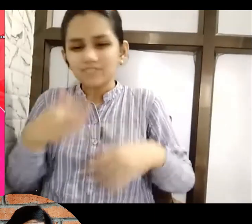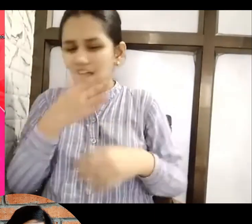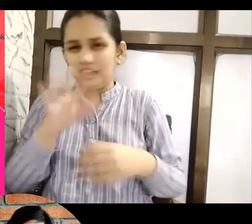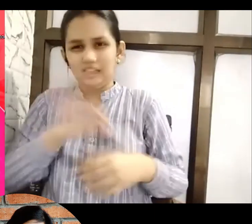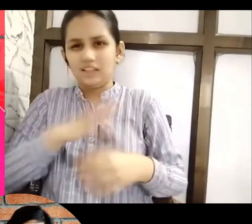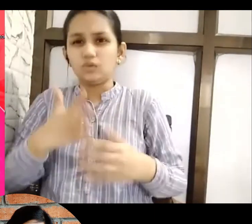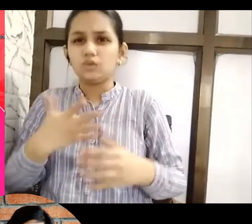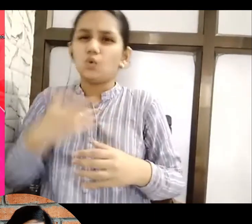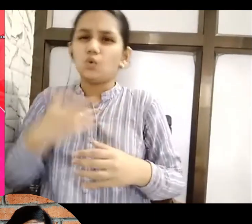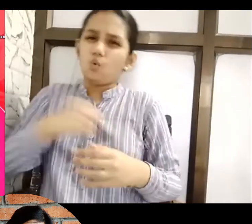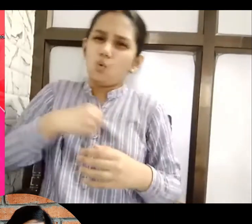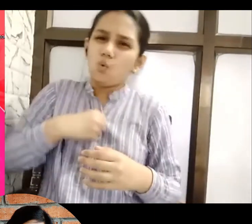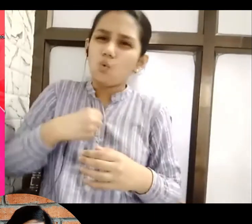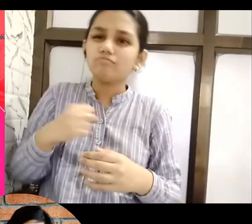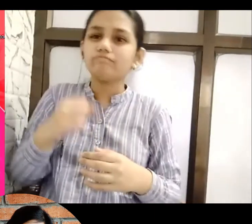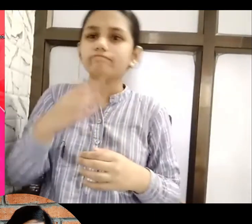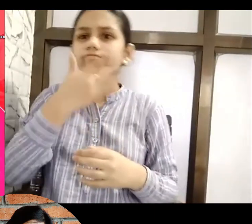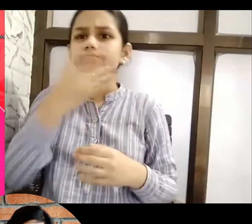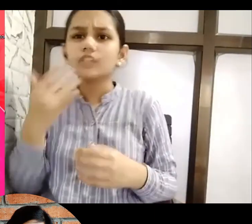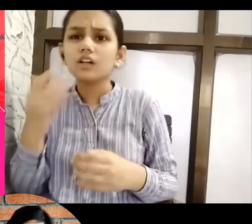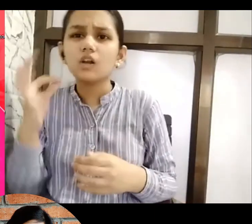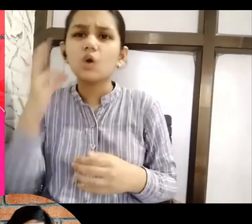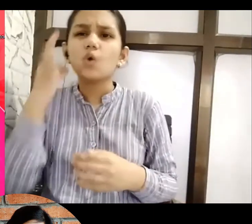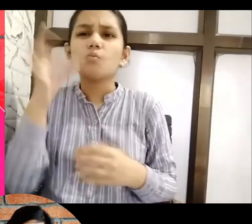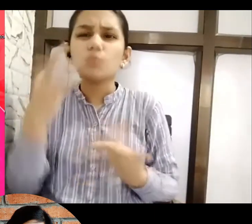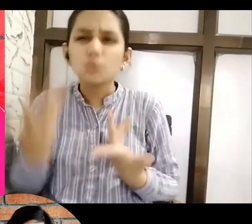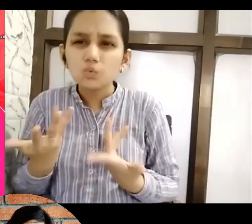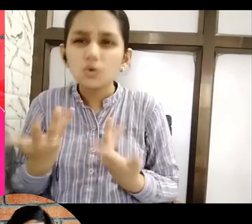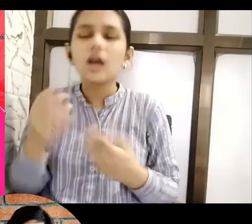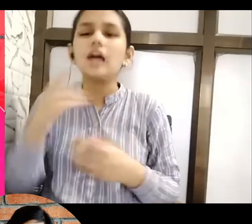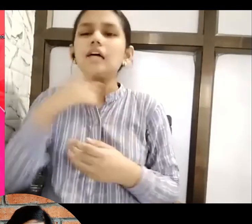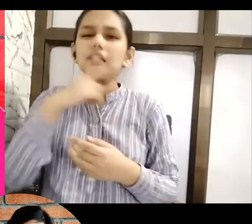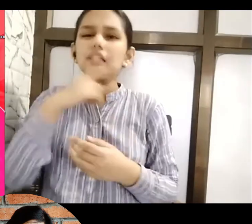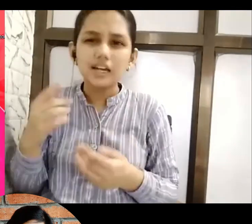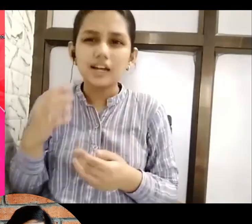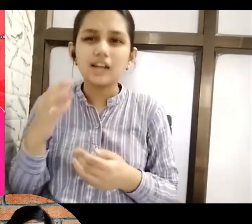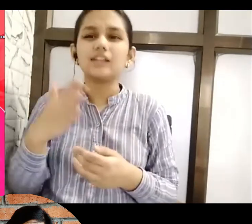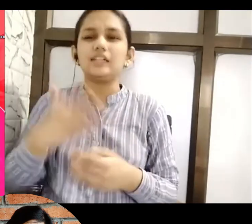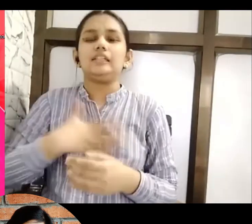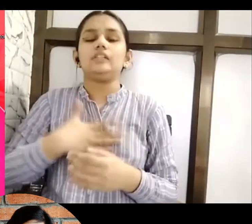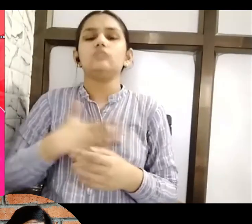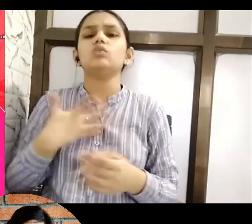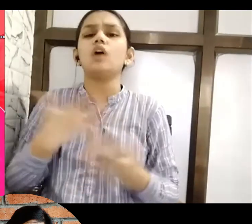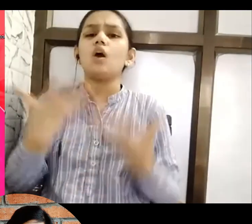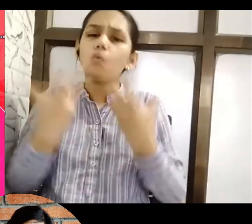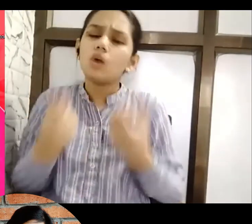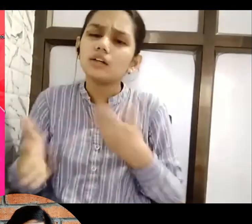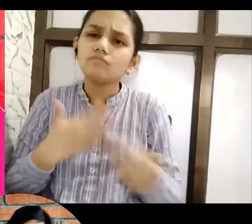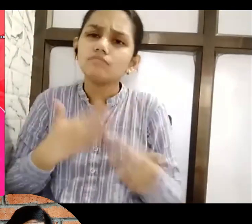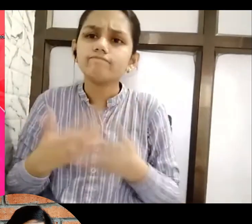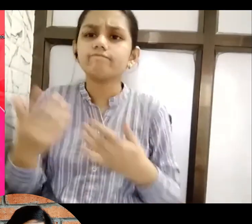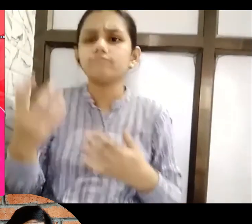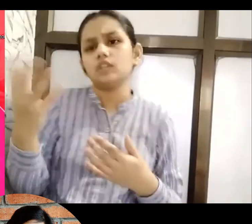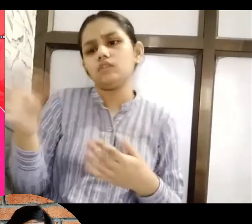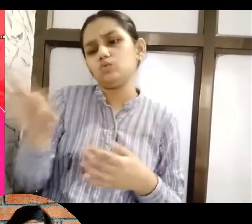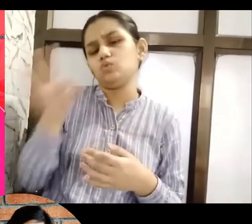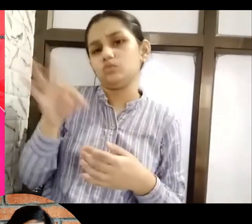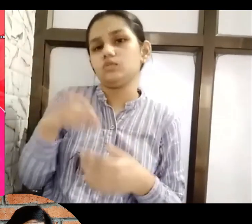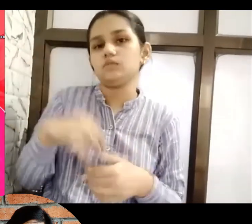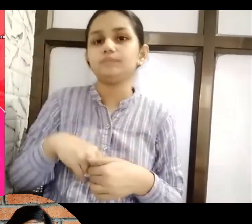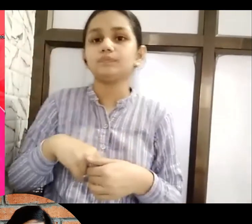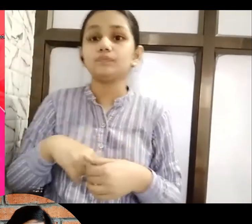own blue color, I can make my own red color, whatever I want I can do. The complete color plate is for